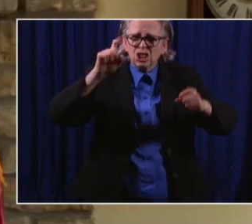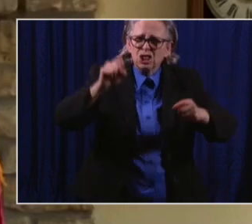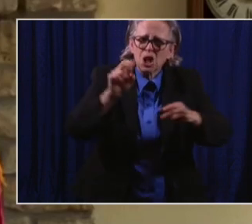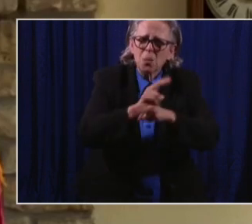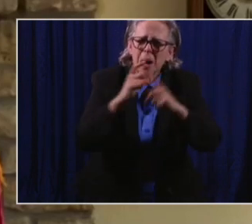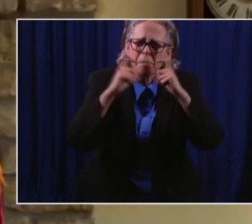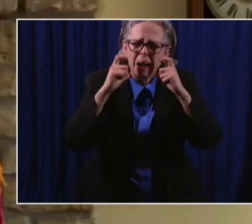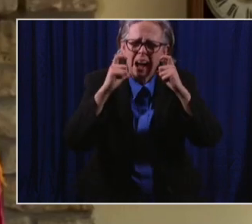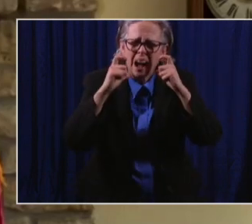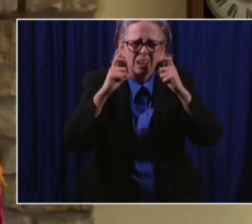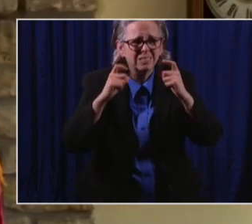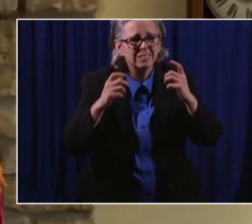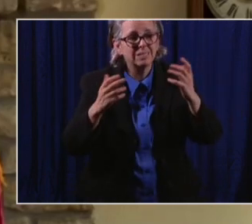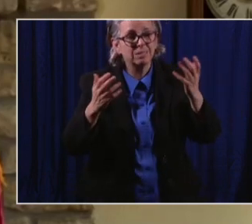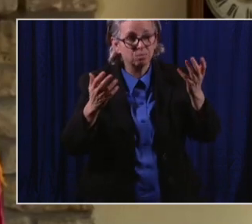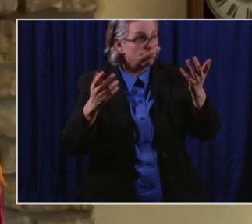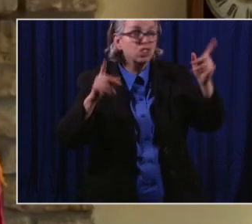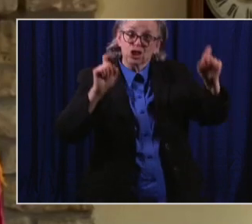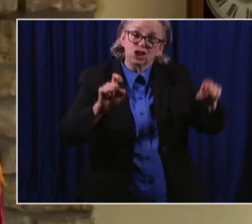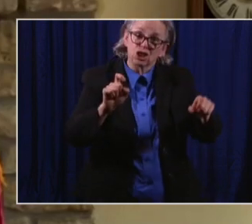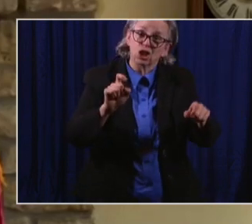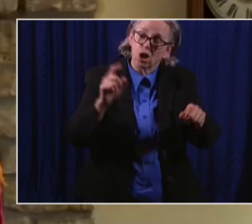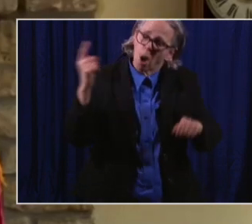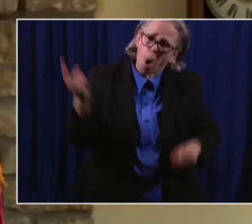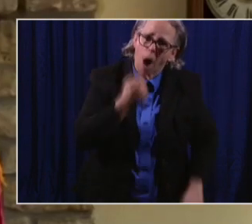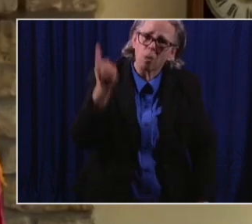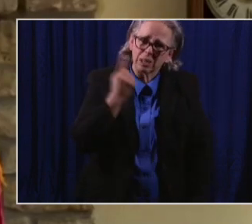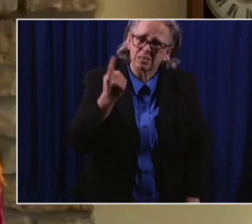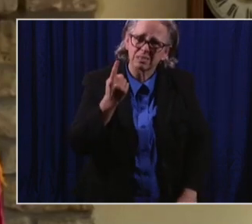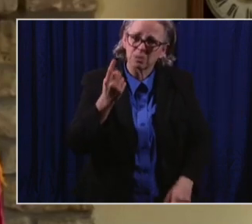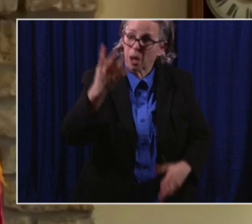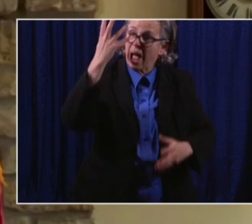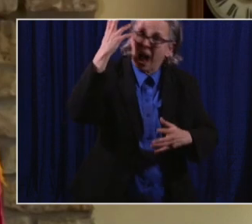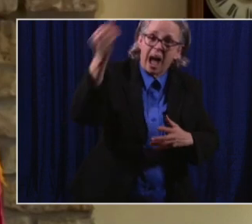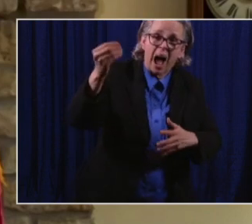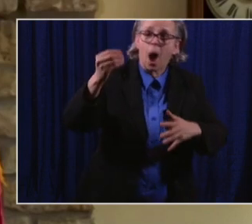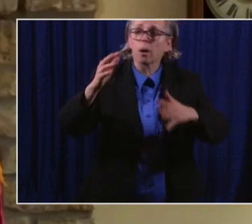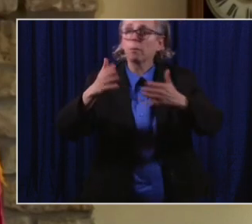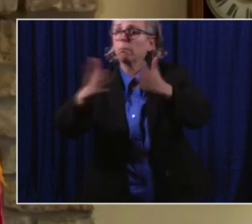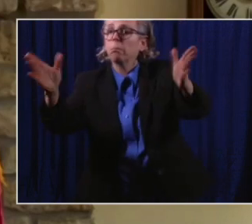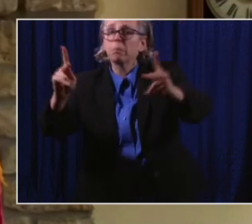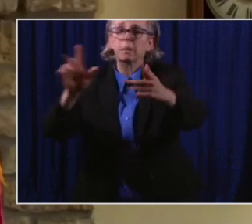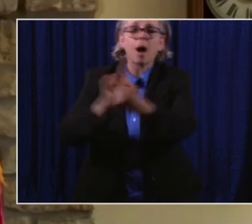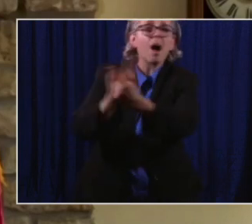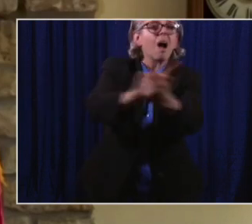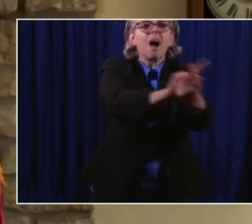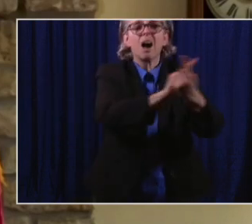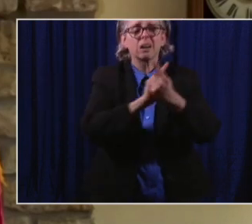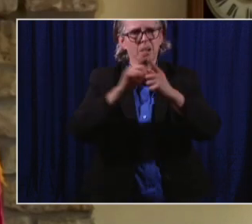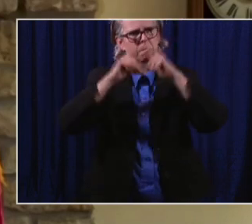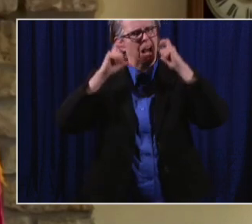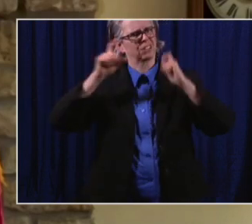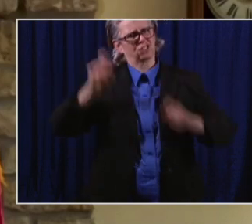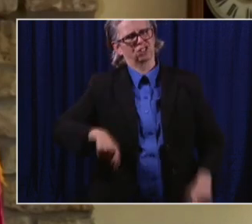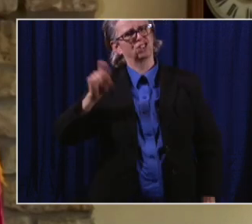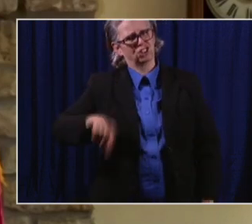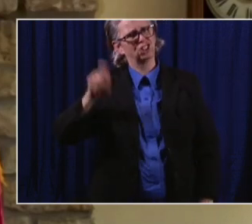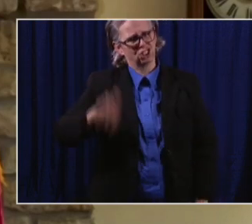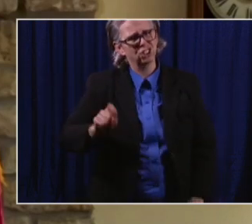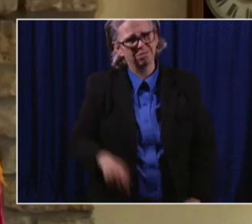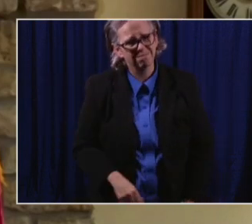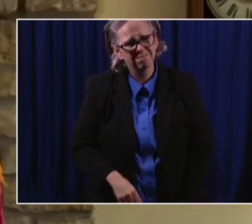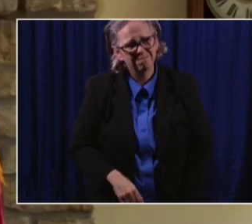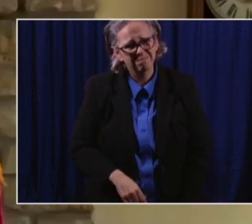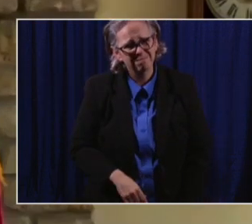public. And I said that before, you know, he had the coronavirus. So, you know, but what I try to